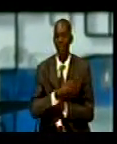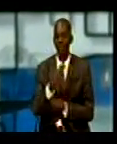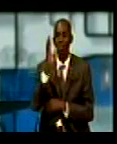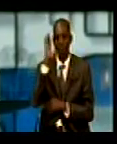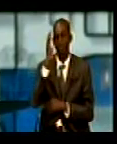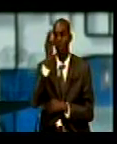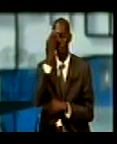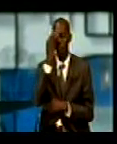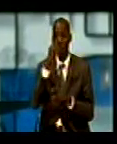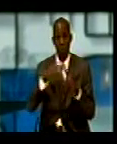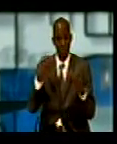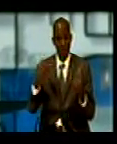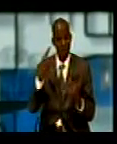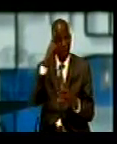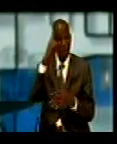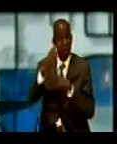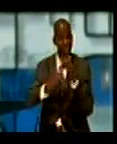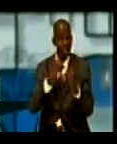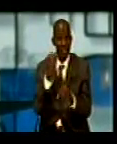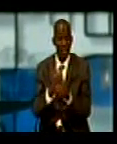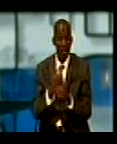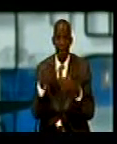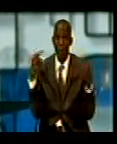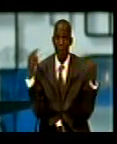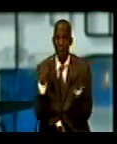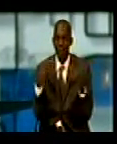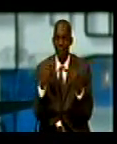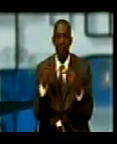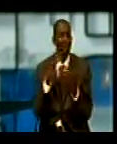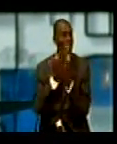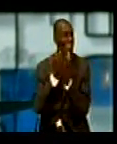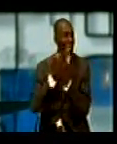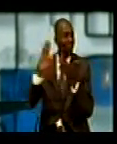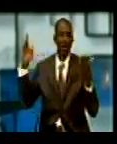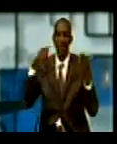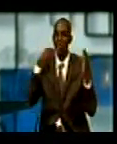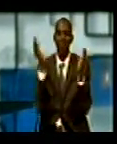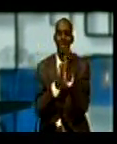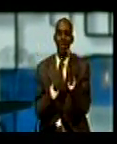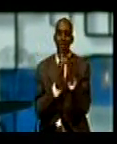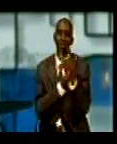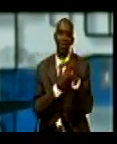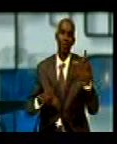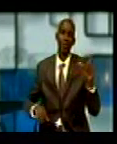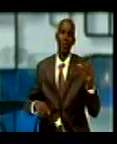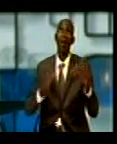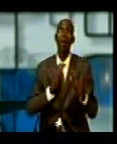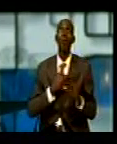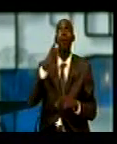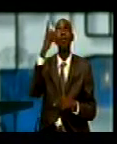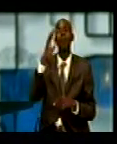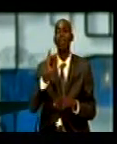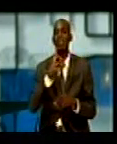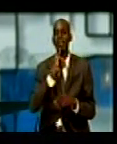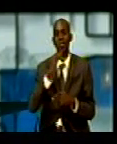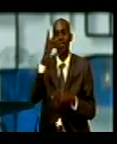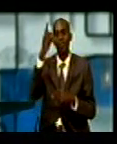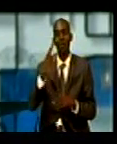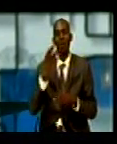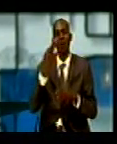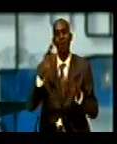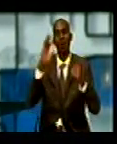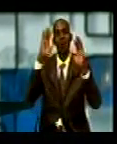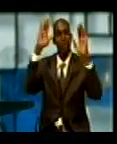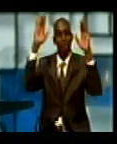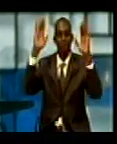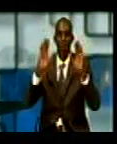Gone. Gone. Praise the Lord. Our God is the God of miracle. God of miracle. Social